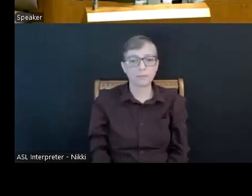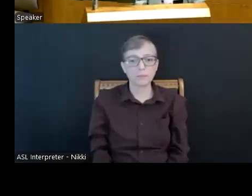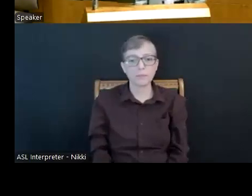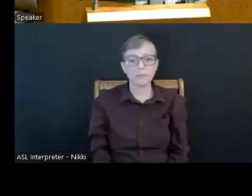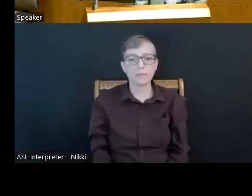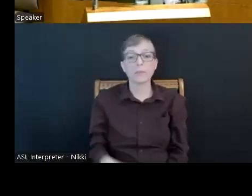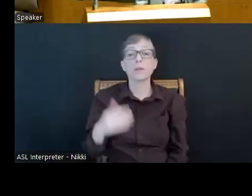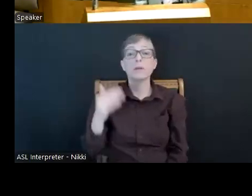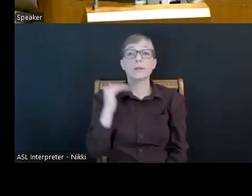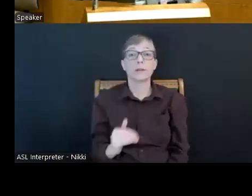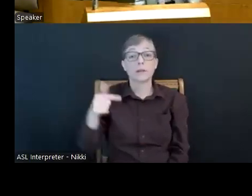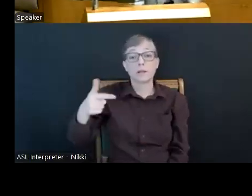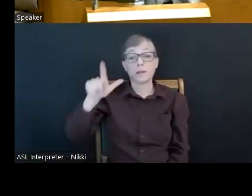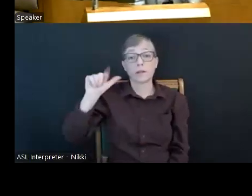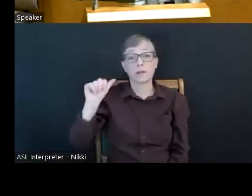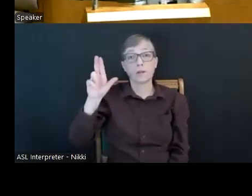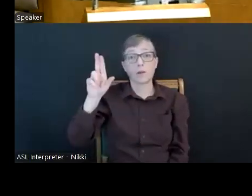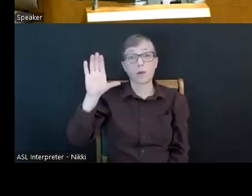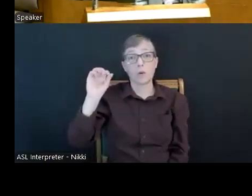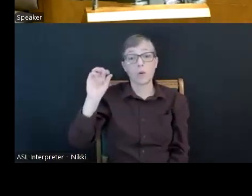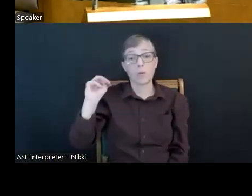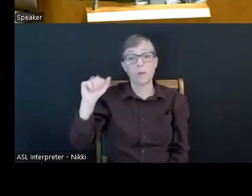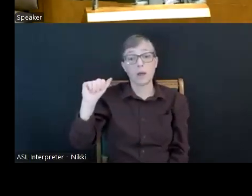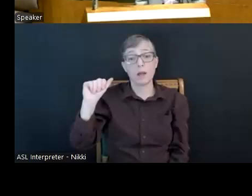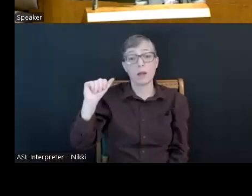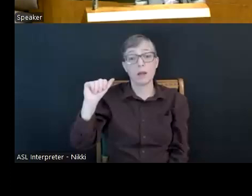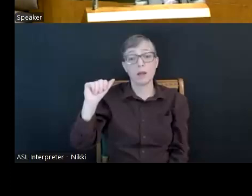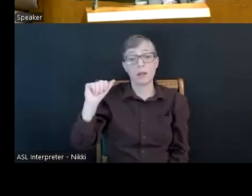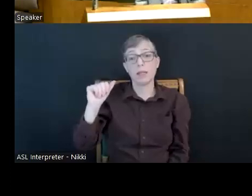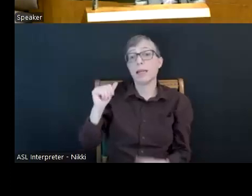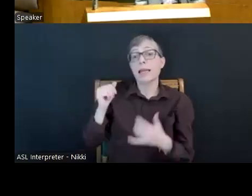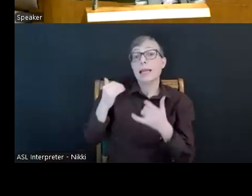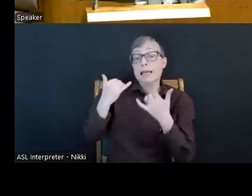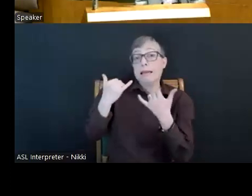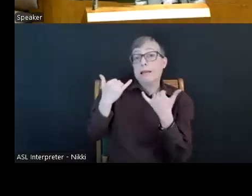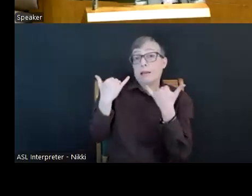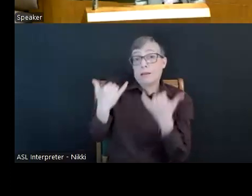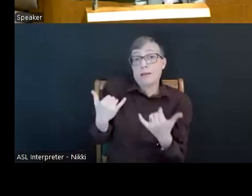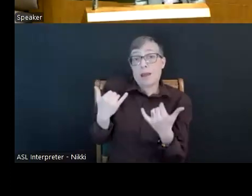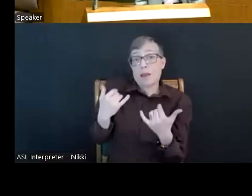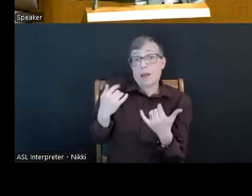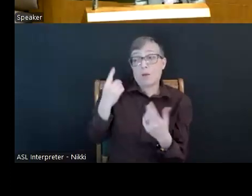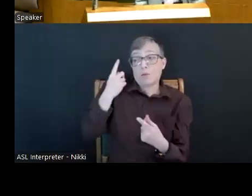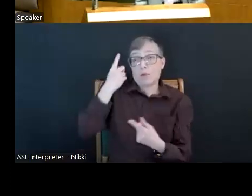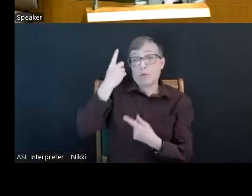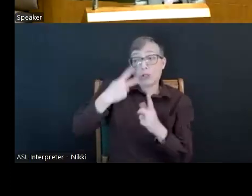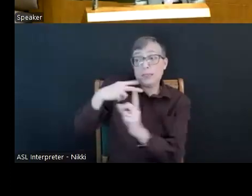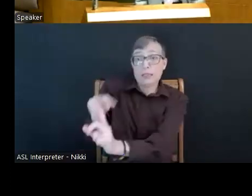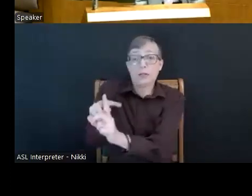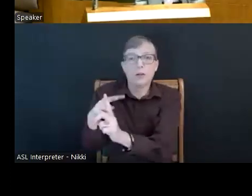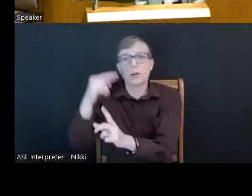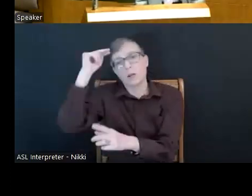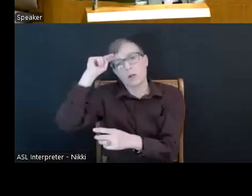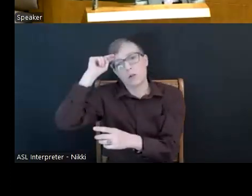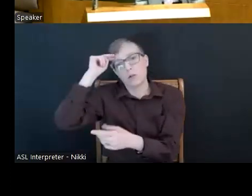a condition that's now considered a neurodegenerative condition, and there's some interesting links with Alzheimer's disease with